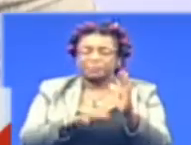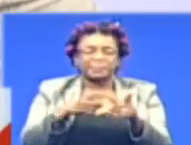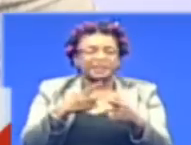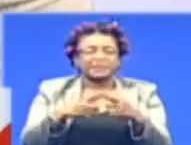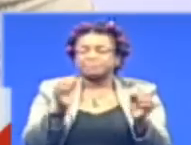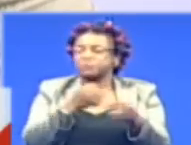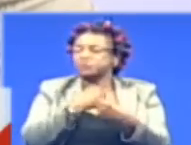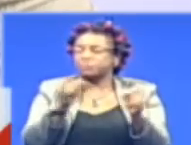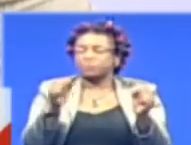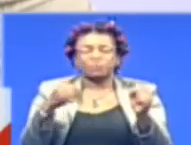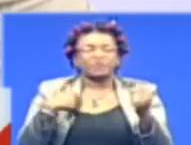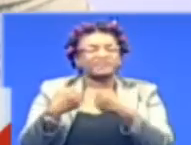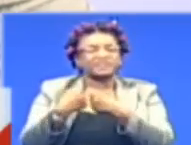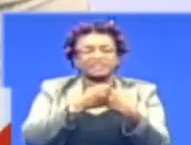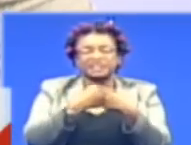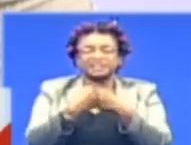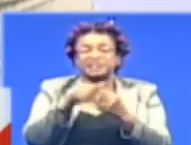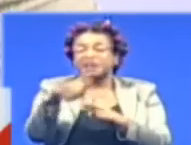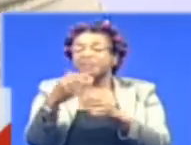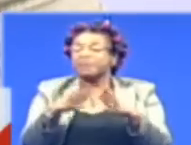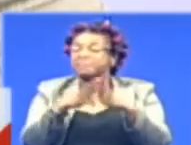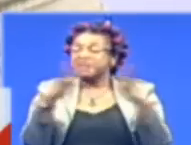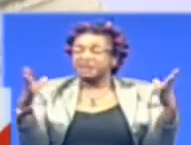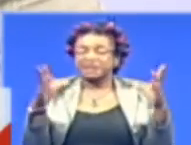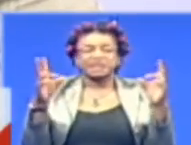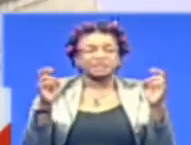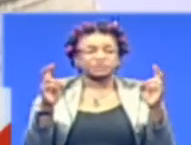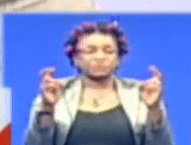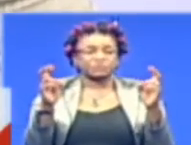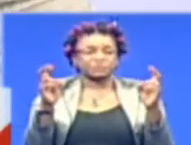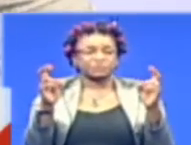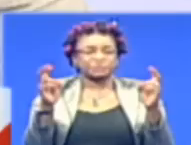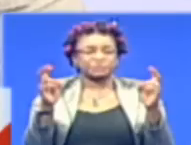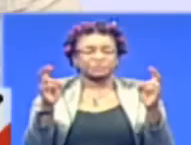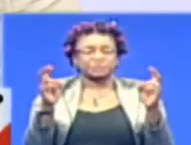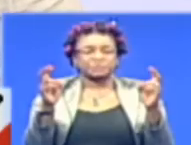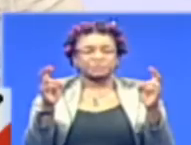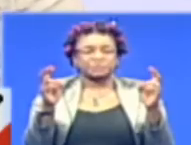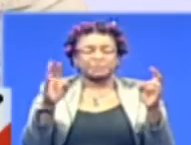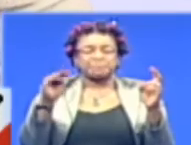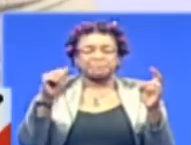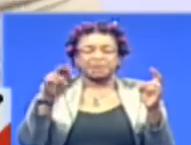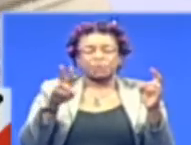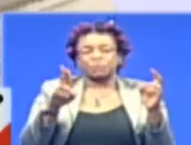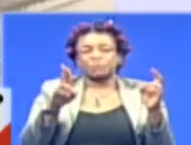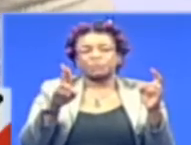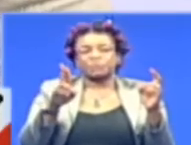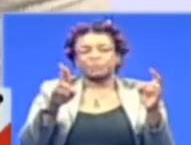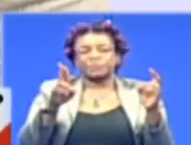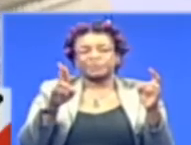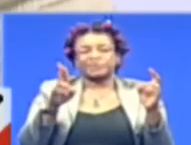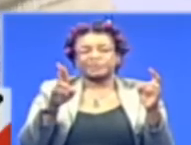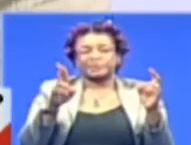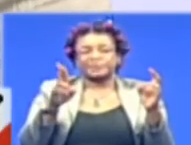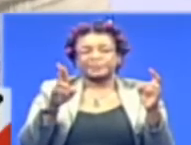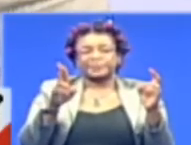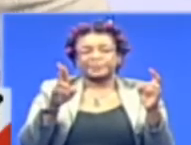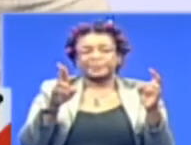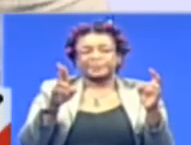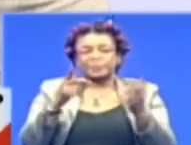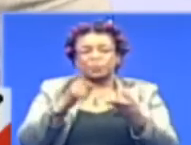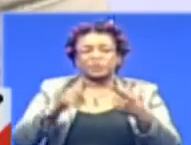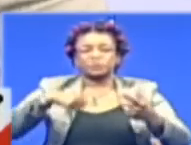we'll have a challenge. The other big issue is that the issues of Mau. Okay, and what we are